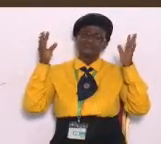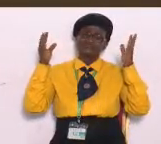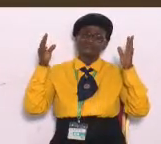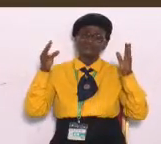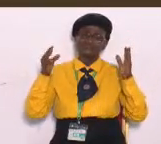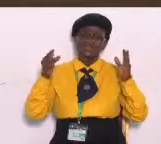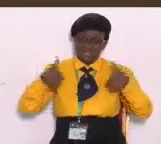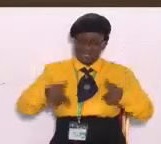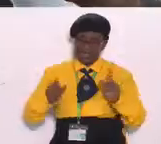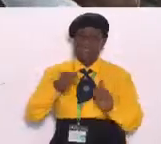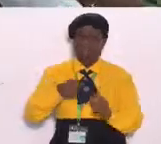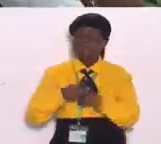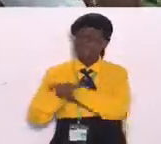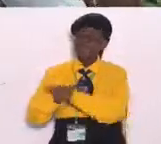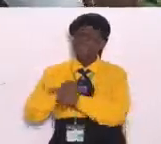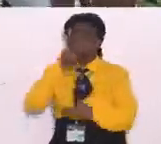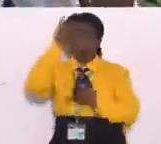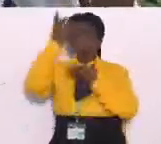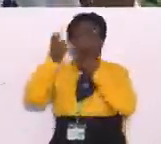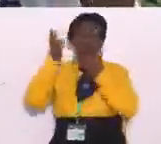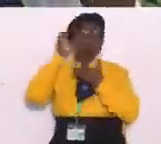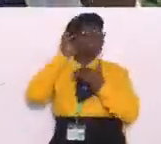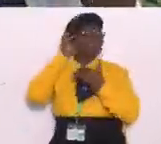Let me hear somebody shout hallelujah.